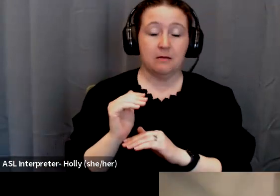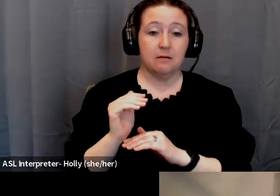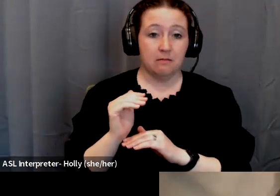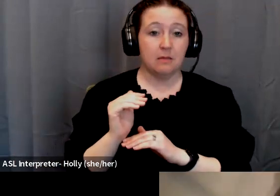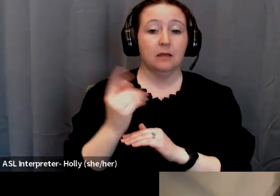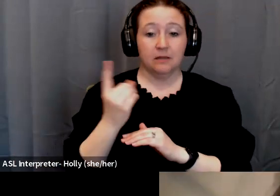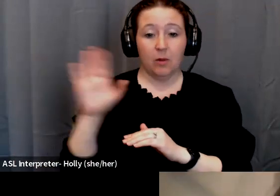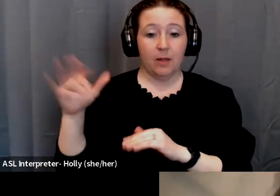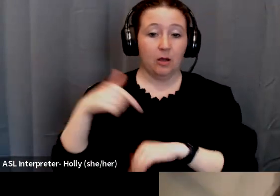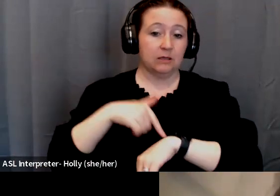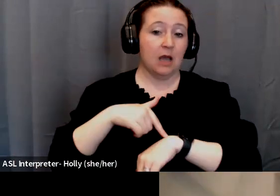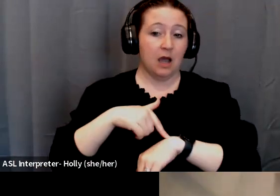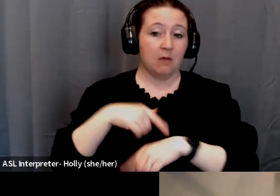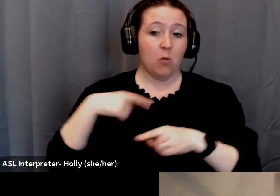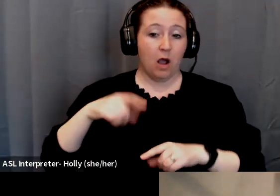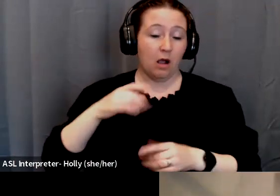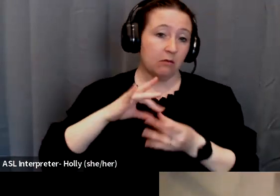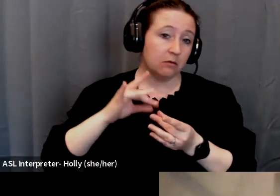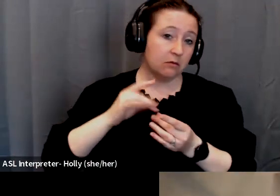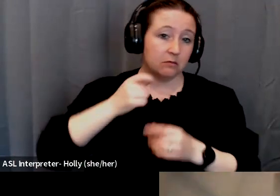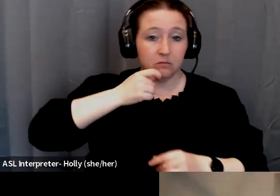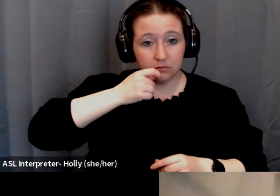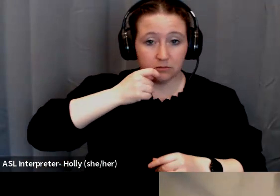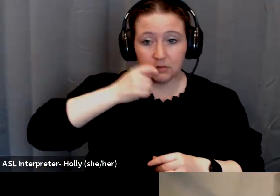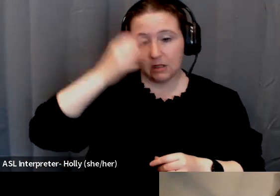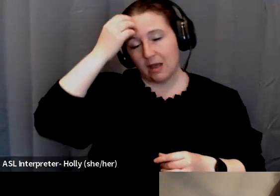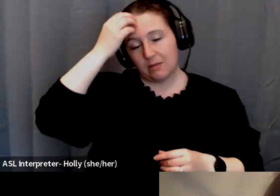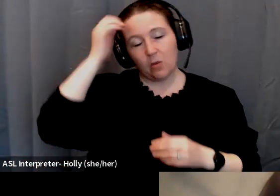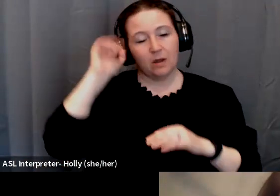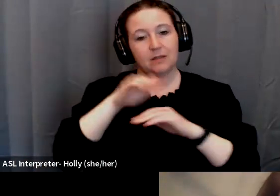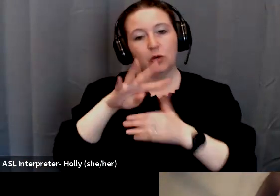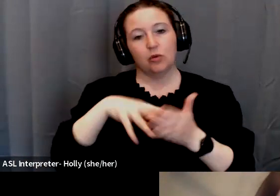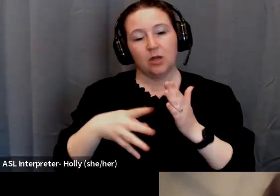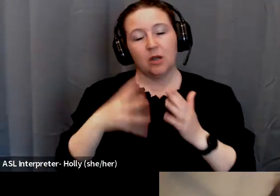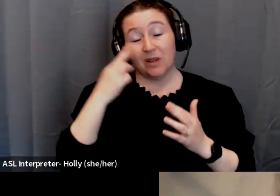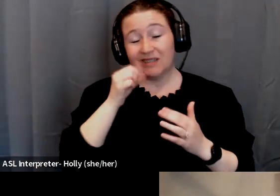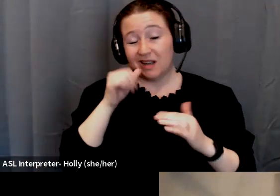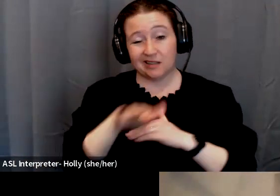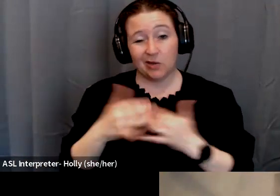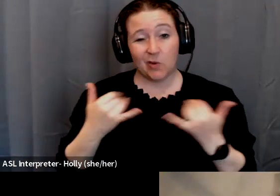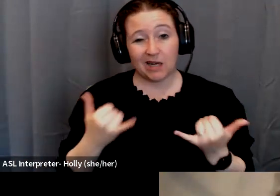somebody's time at the microphone. And again, when we send you the chart, the only reason we're not sending it to you right now is